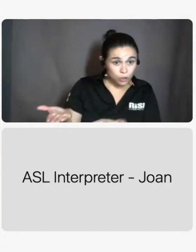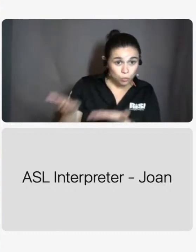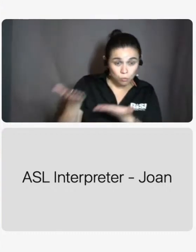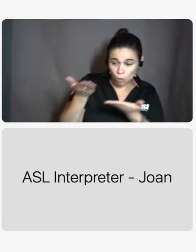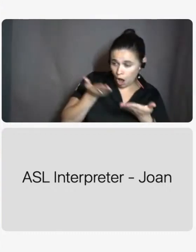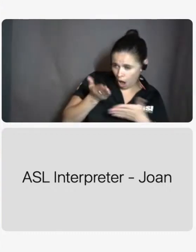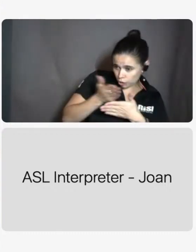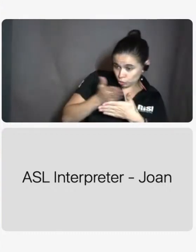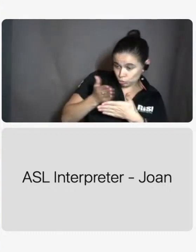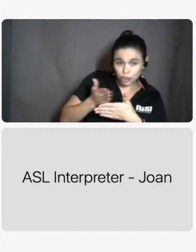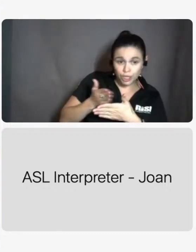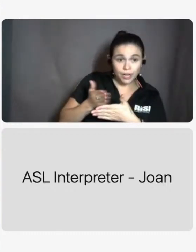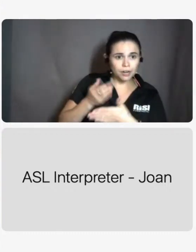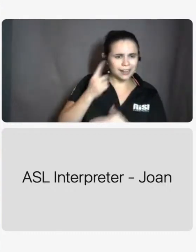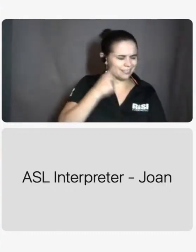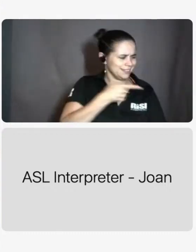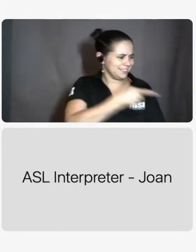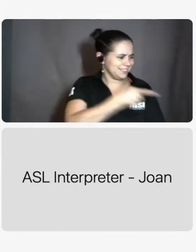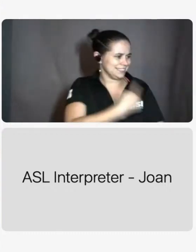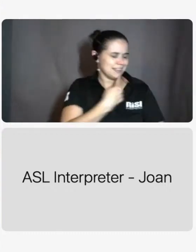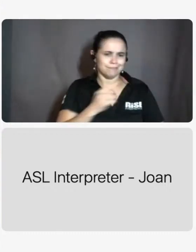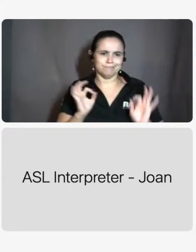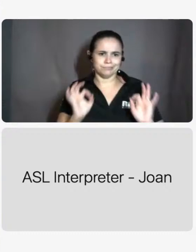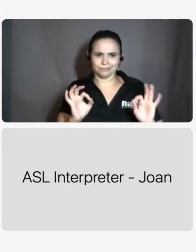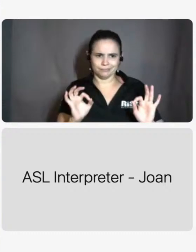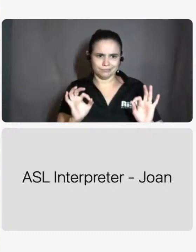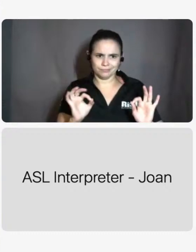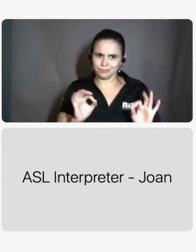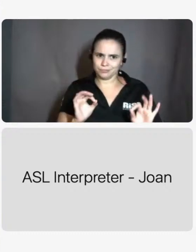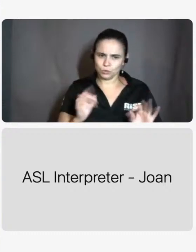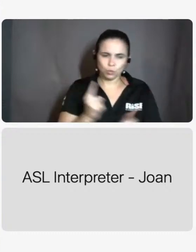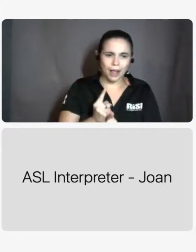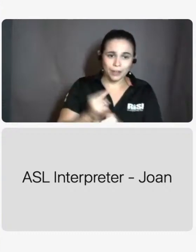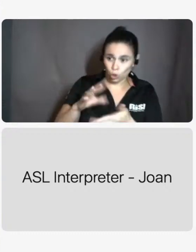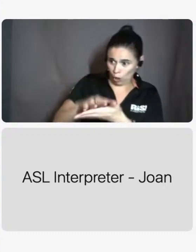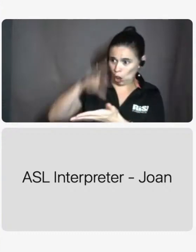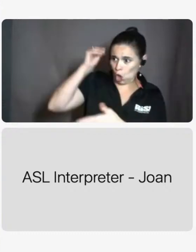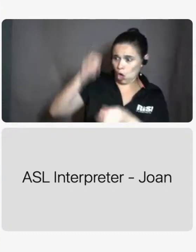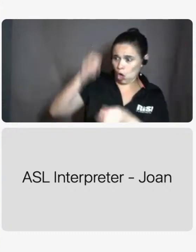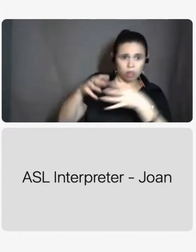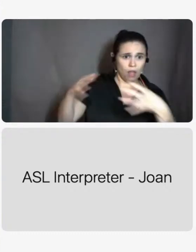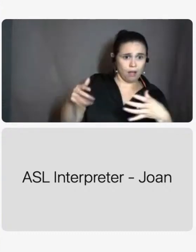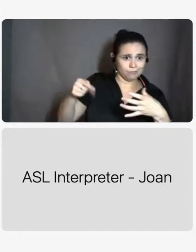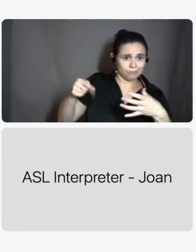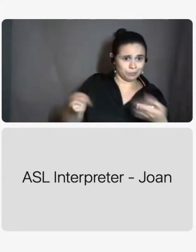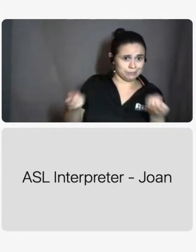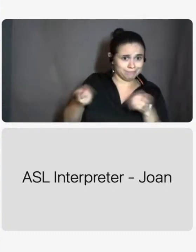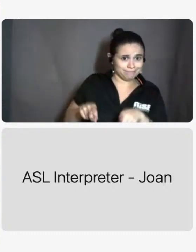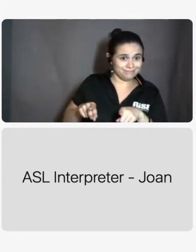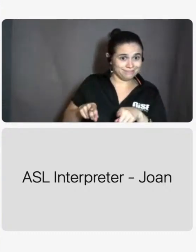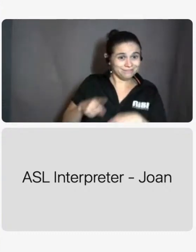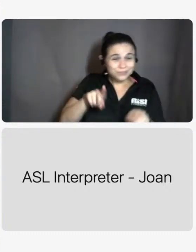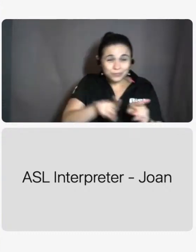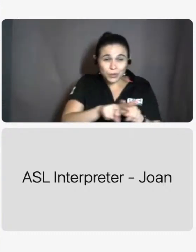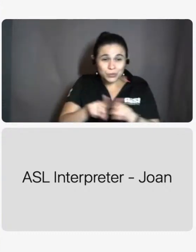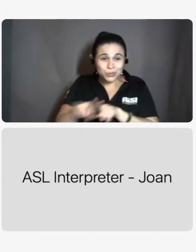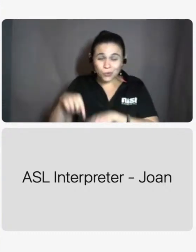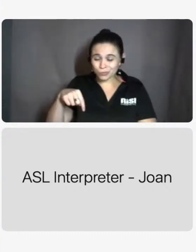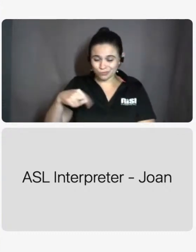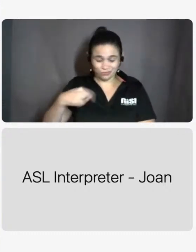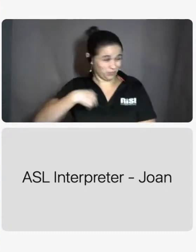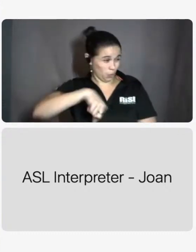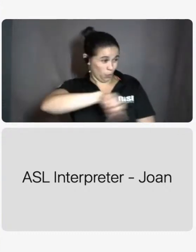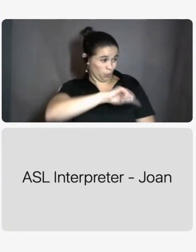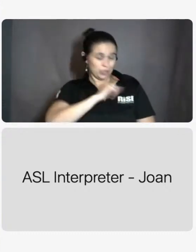correctly. We learned from this experience, and we're not your typical board. The day we got sworn in to be part of